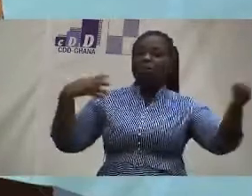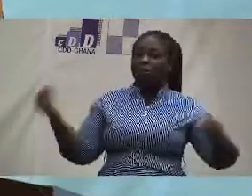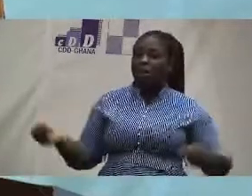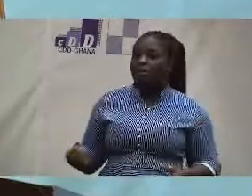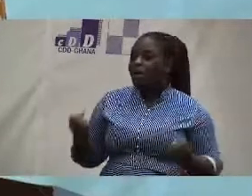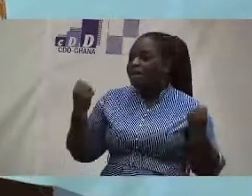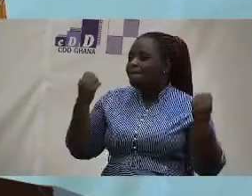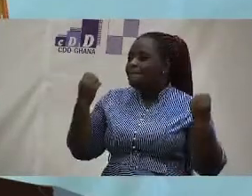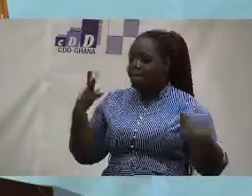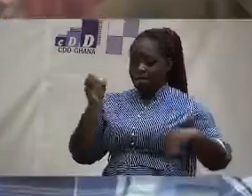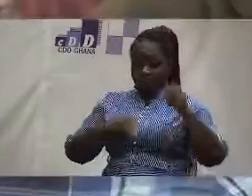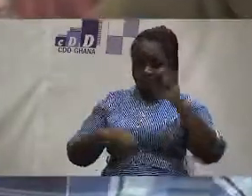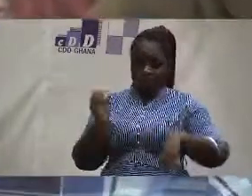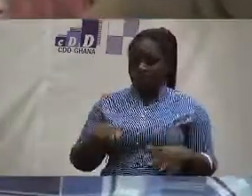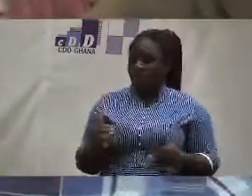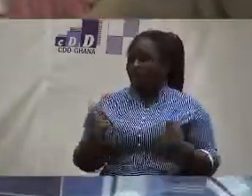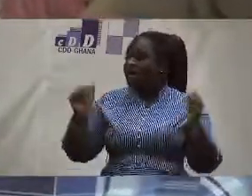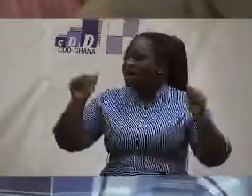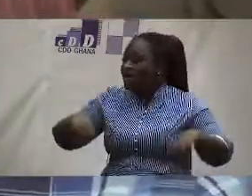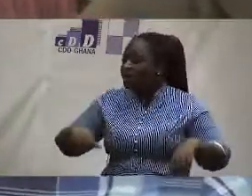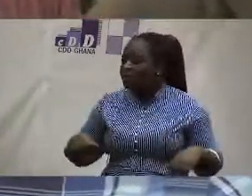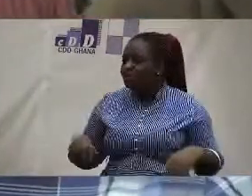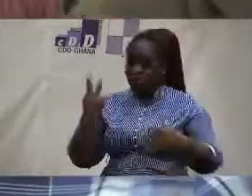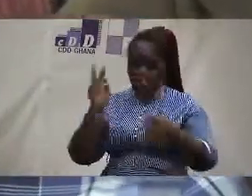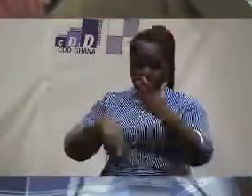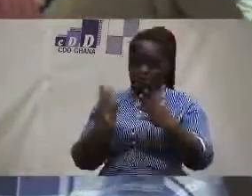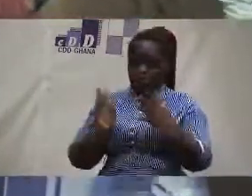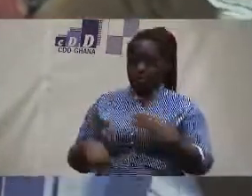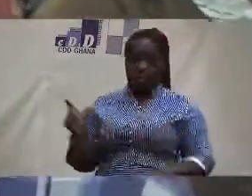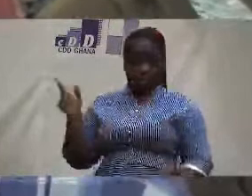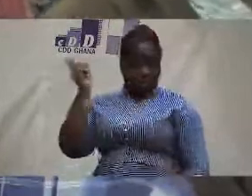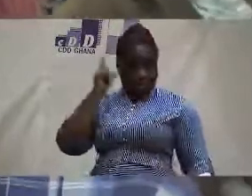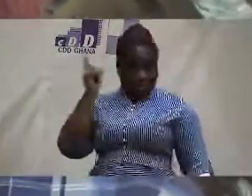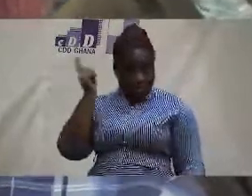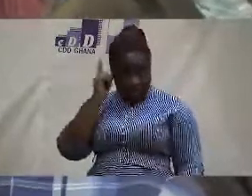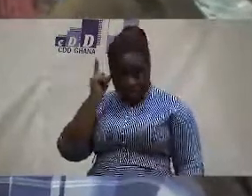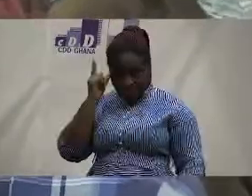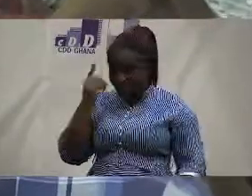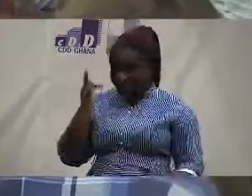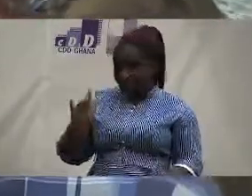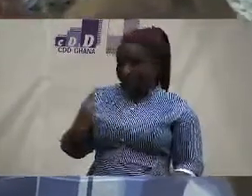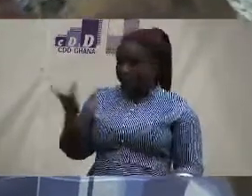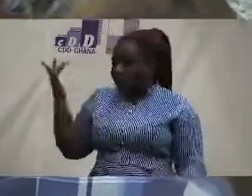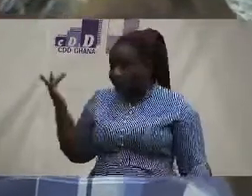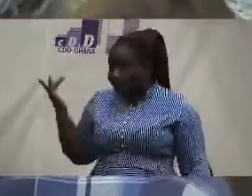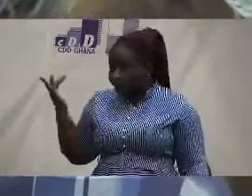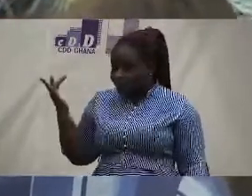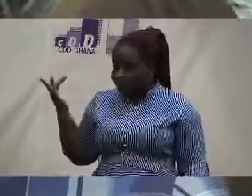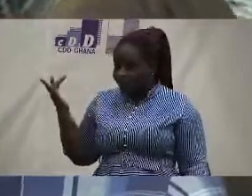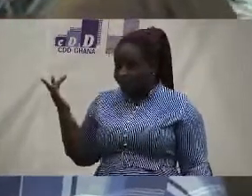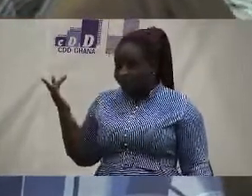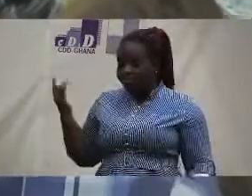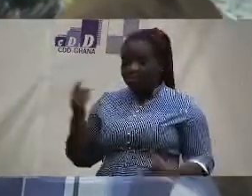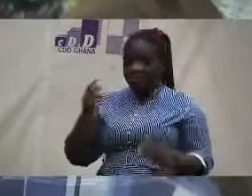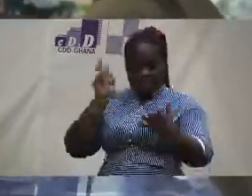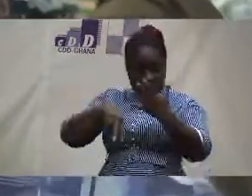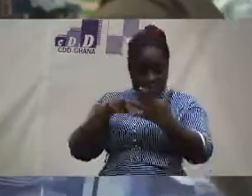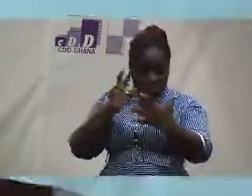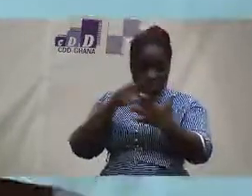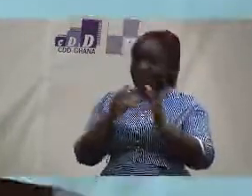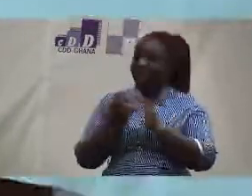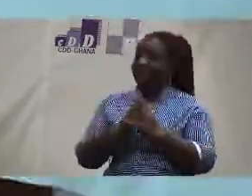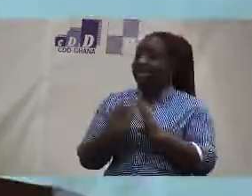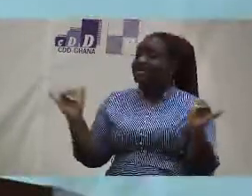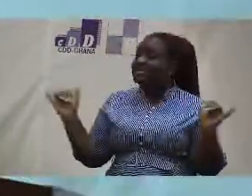so much investment on being able to read and to listen to our WhatsApp call and read our chat at